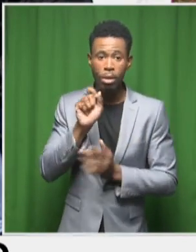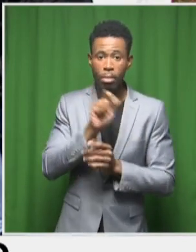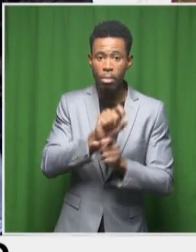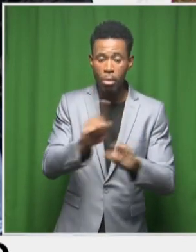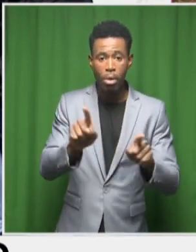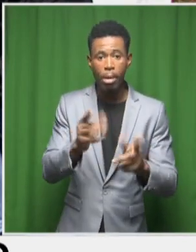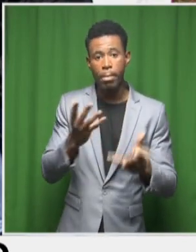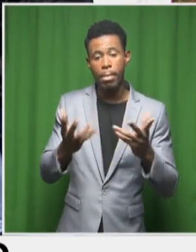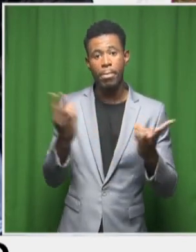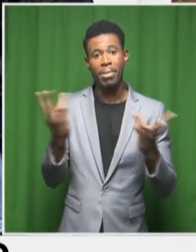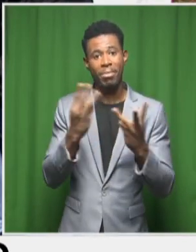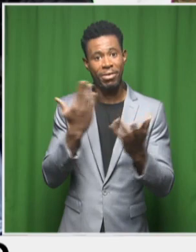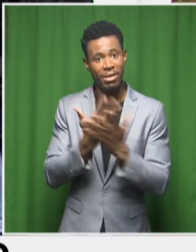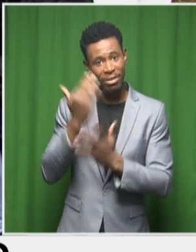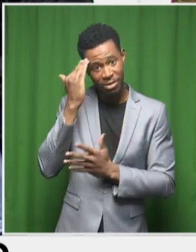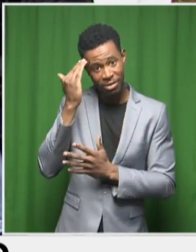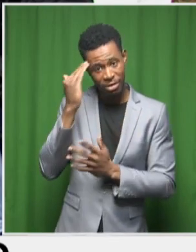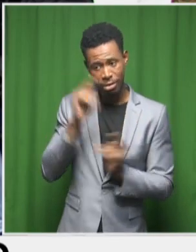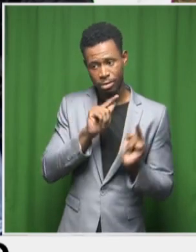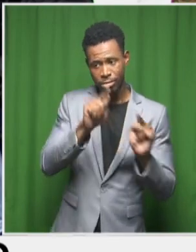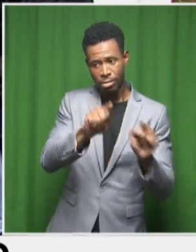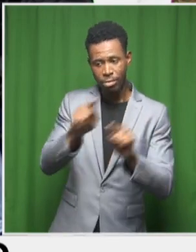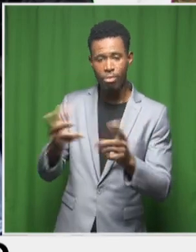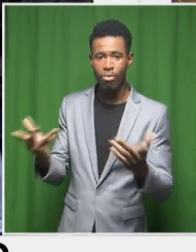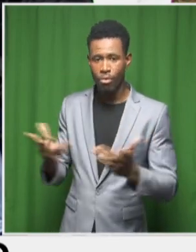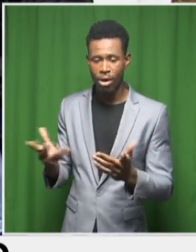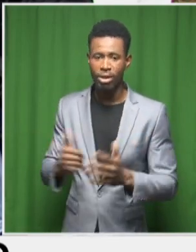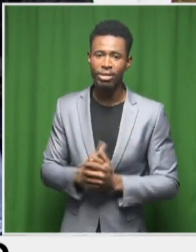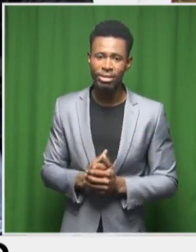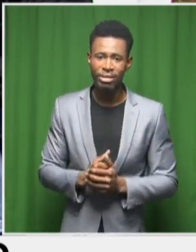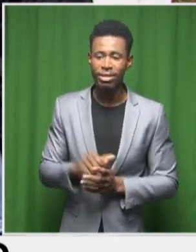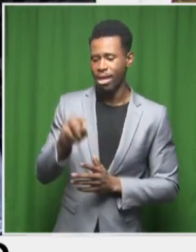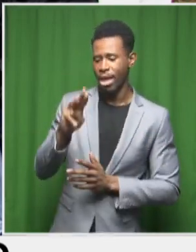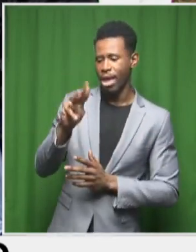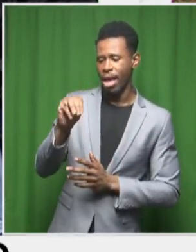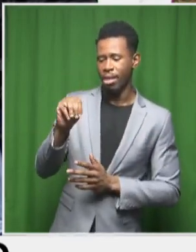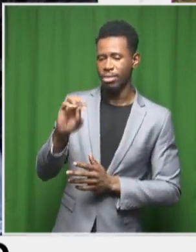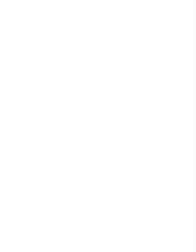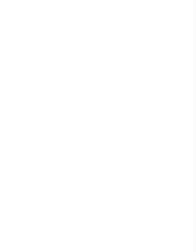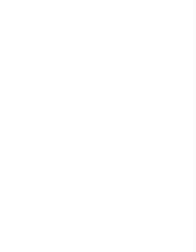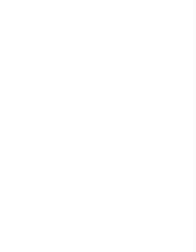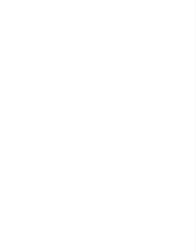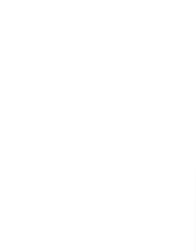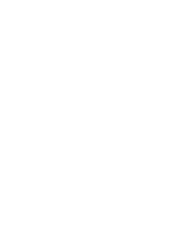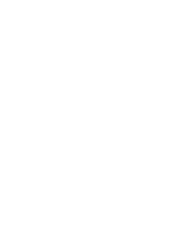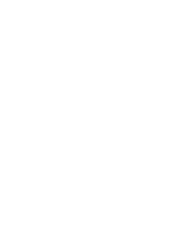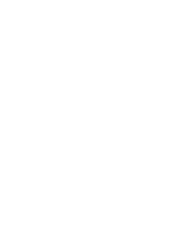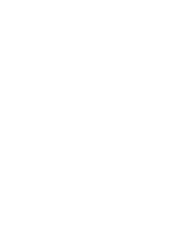social media so people actually know where to go. But MMC van der Ross, we have to leave it there.